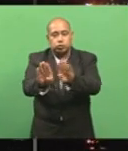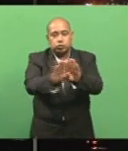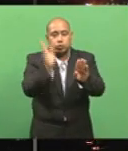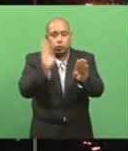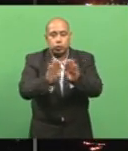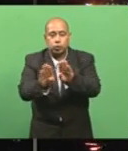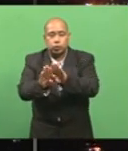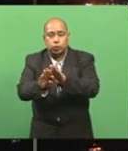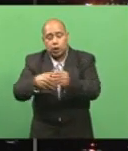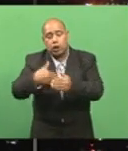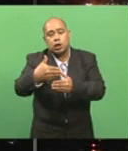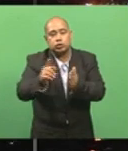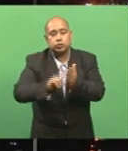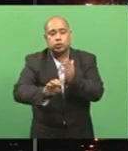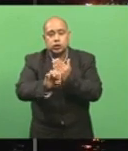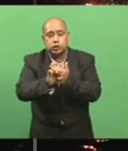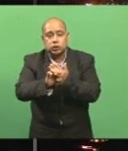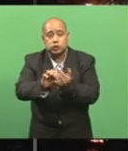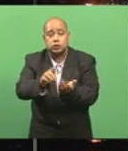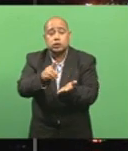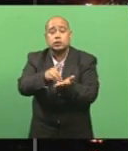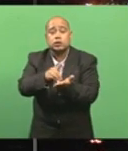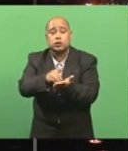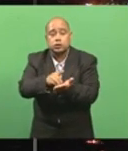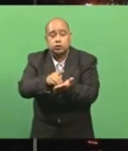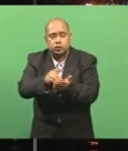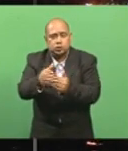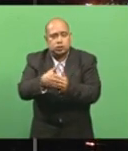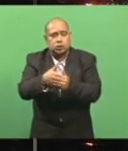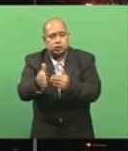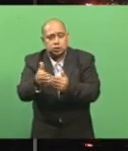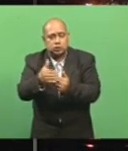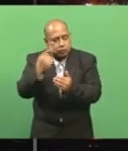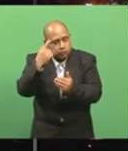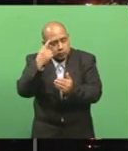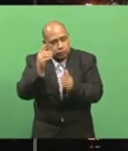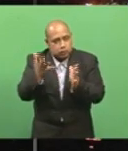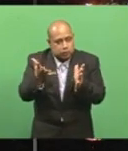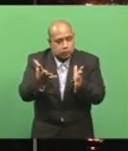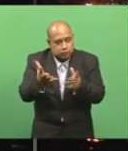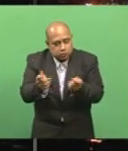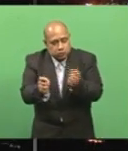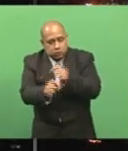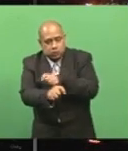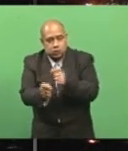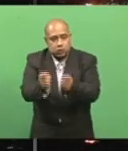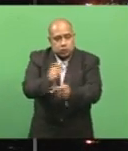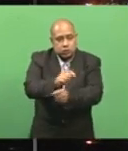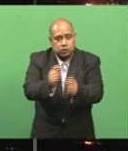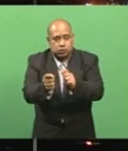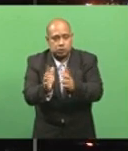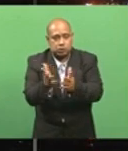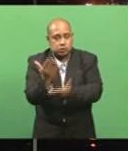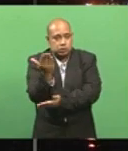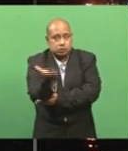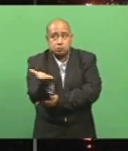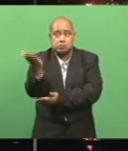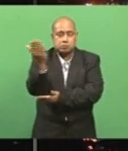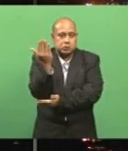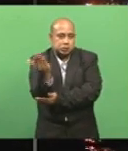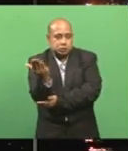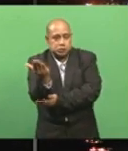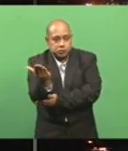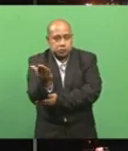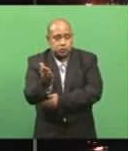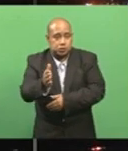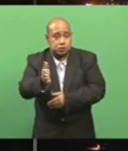date schools will reopen is subject to change based on the situation on the ground at the time. Schools were scheduled to open next